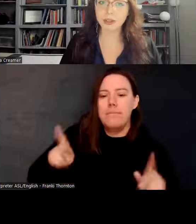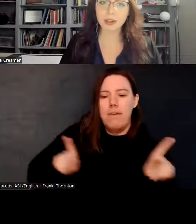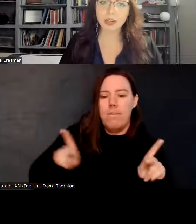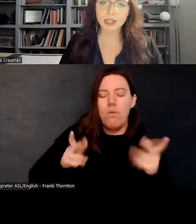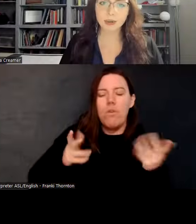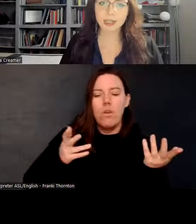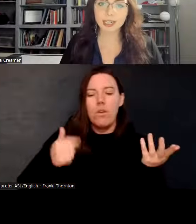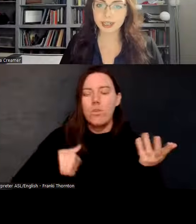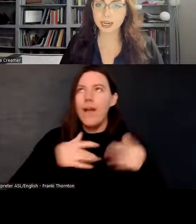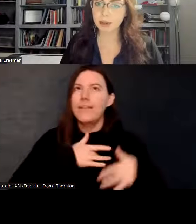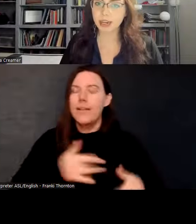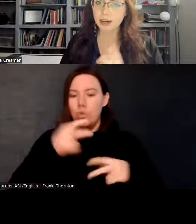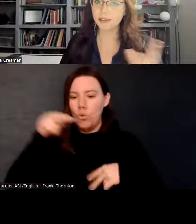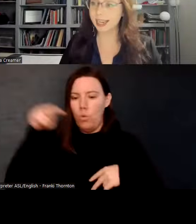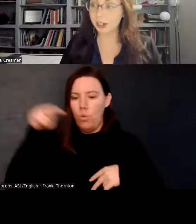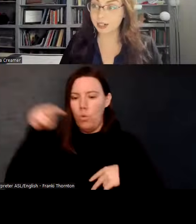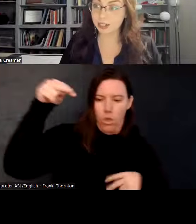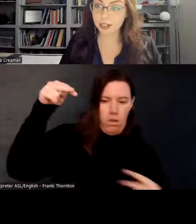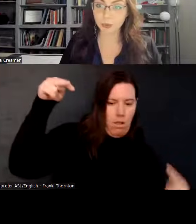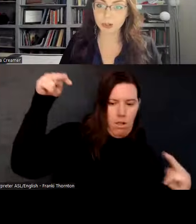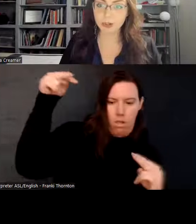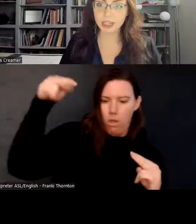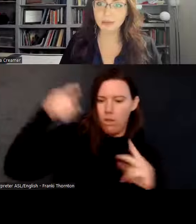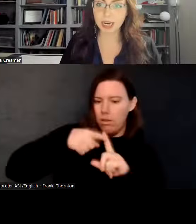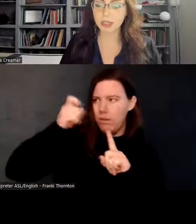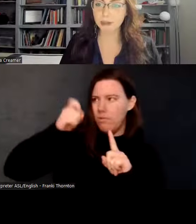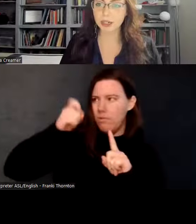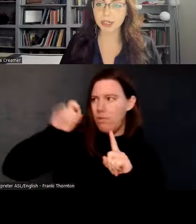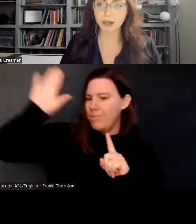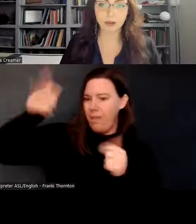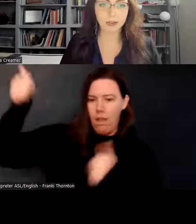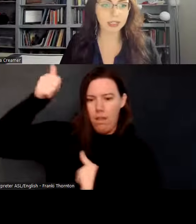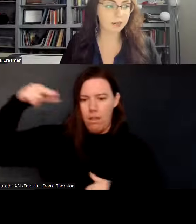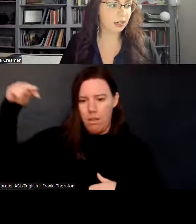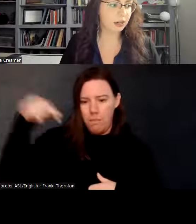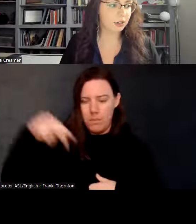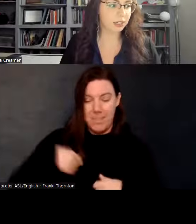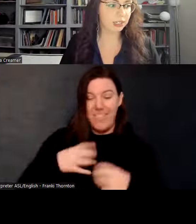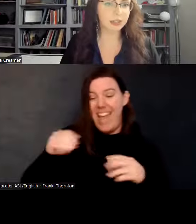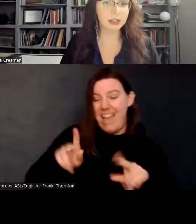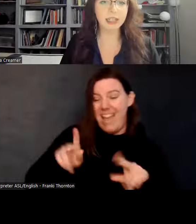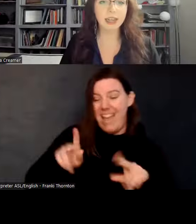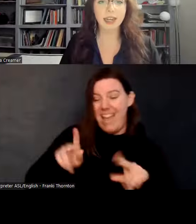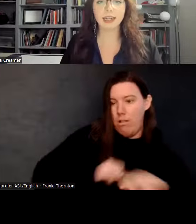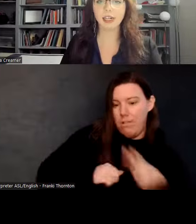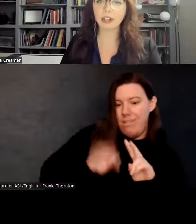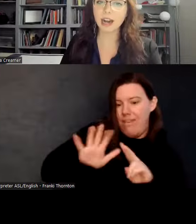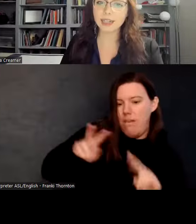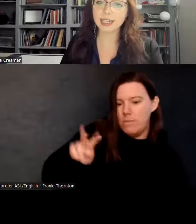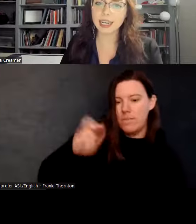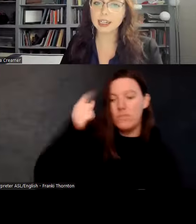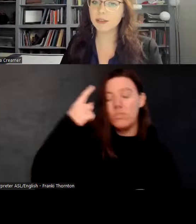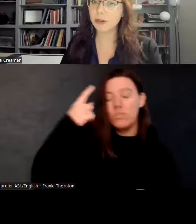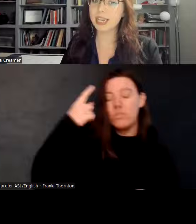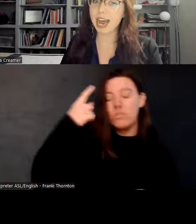perspectives. So the Assyrian Empire of the ancient Near Eastern world spanned a period of over 700 years and a